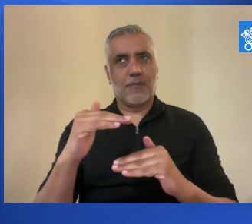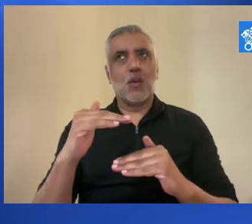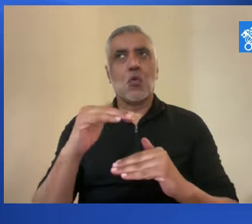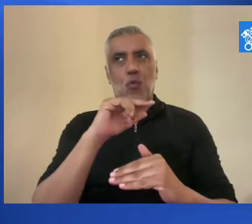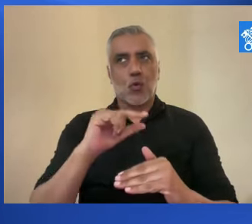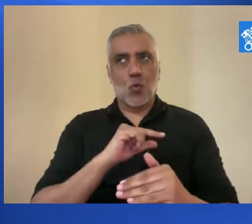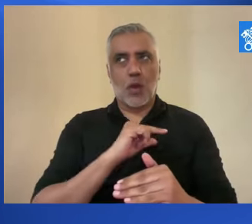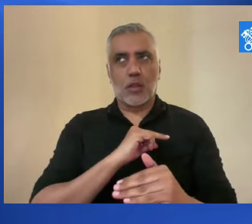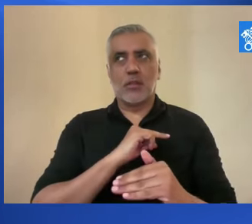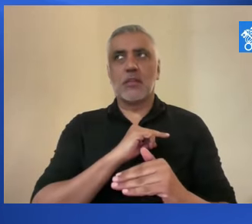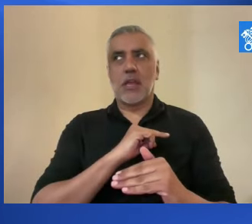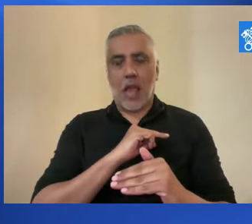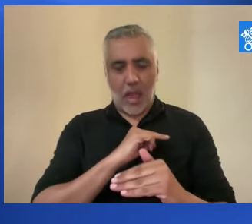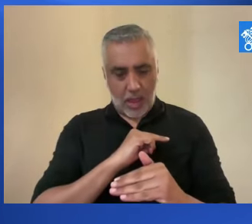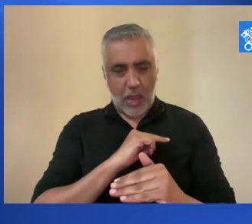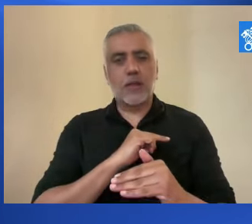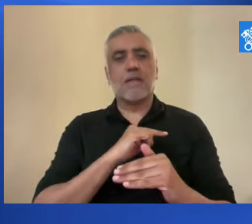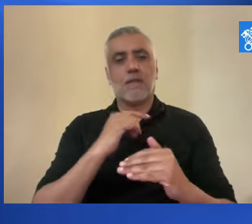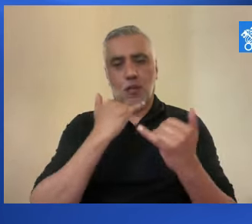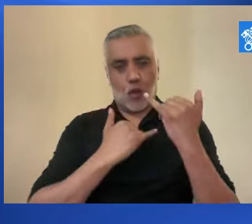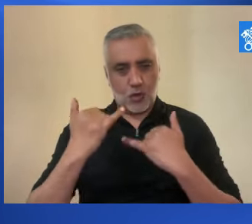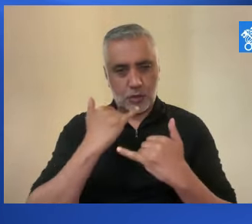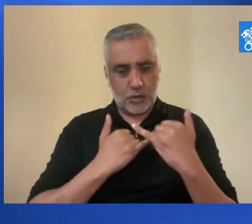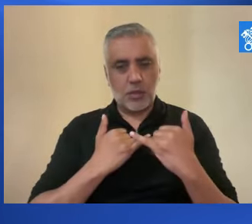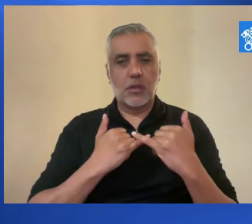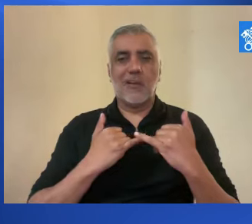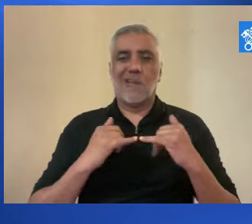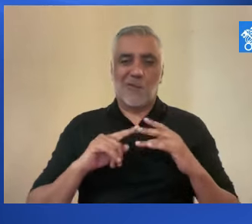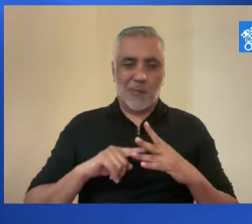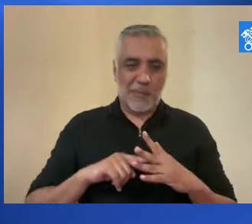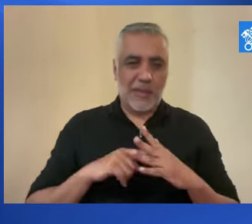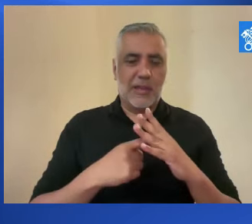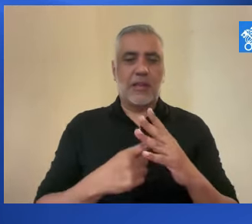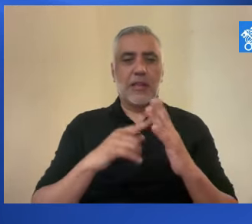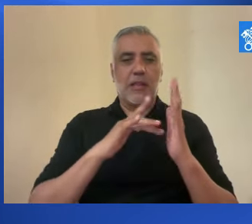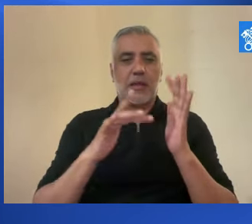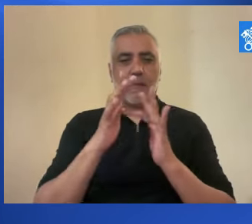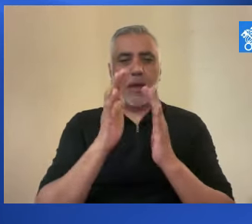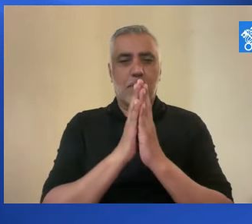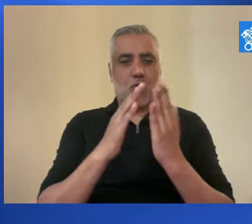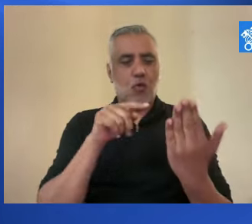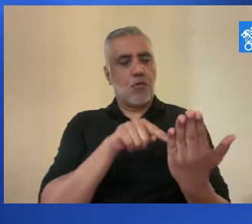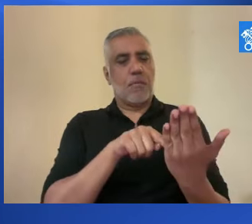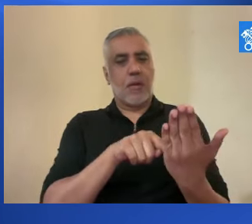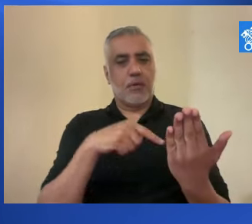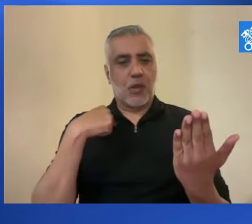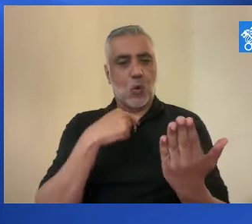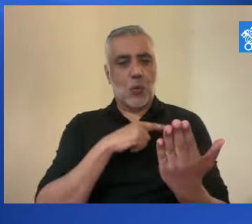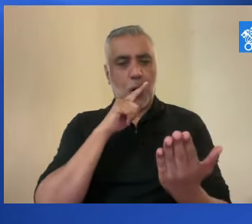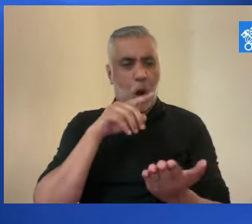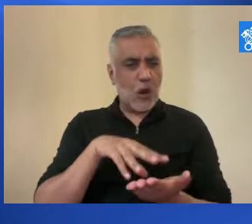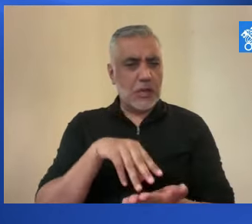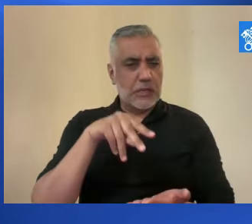From the very beginning, the Bible reminds us that we are dust, and to dust we shall return.